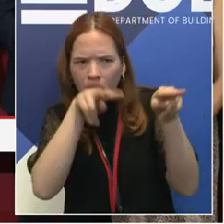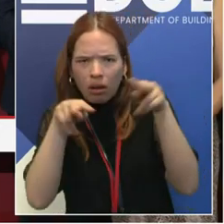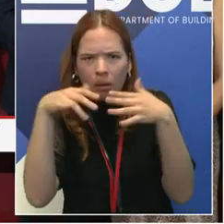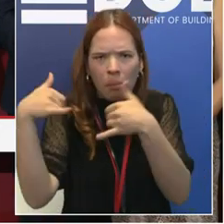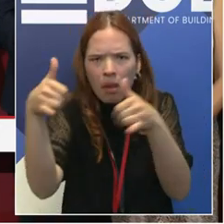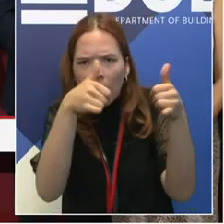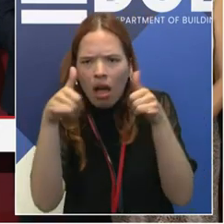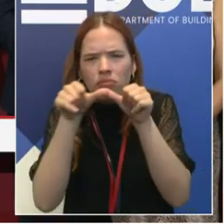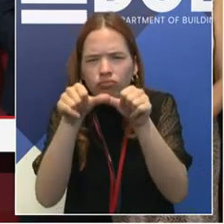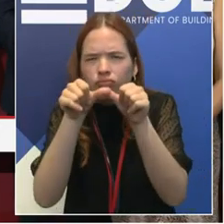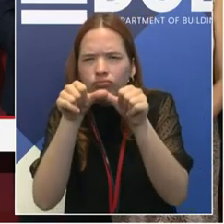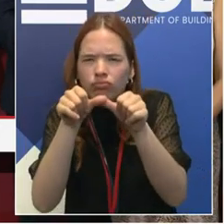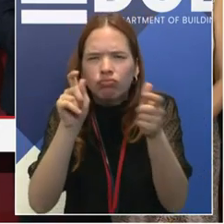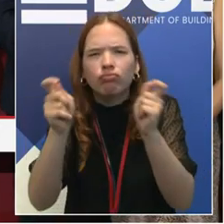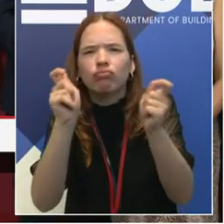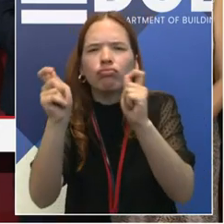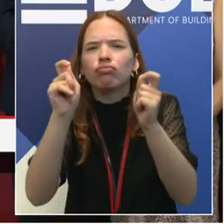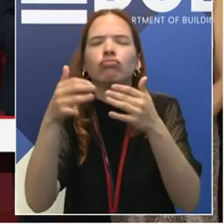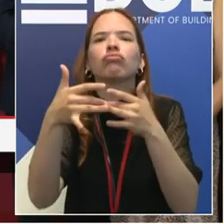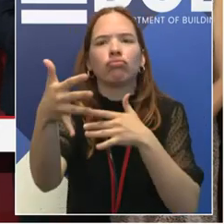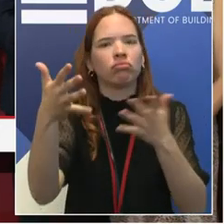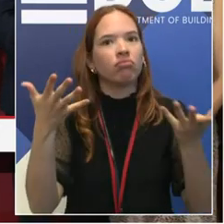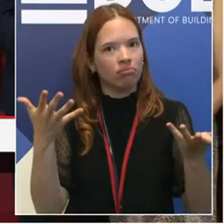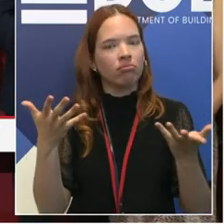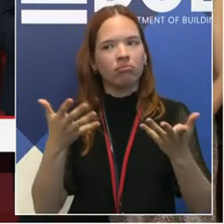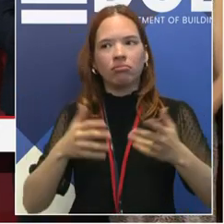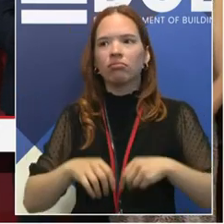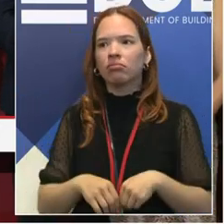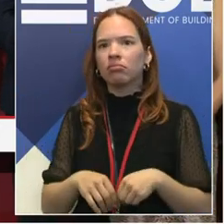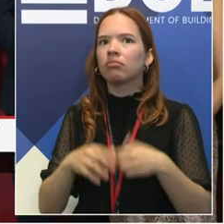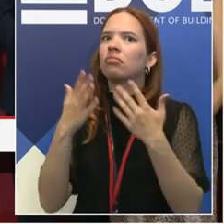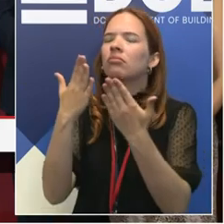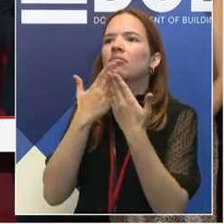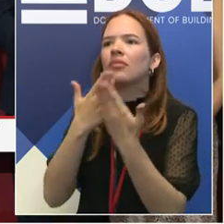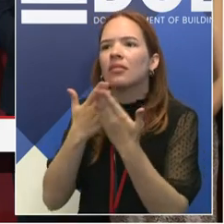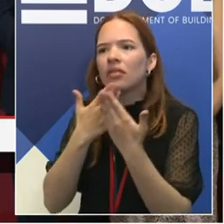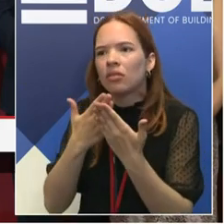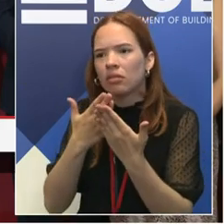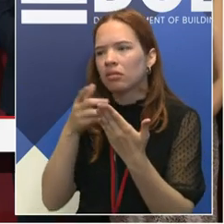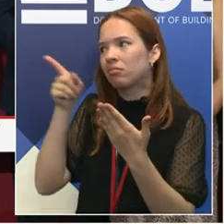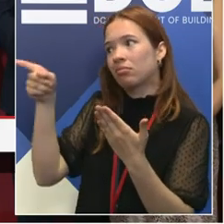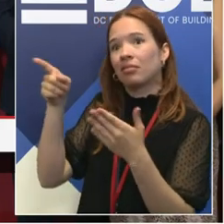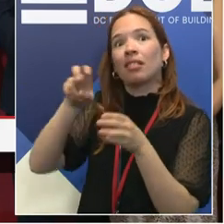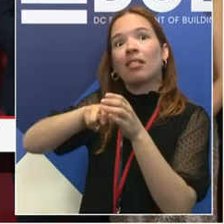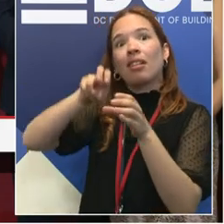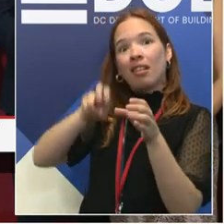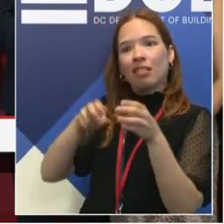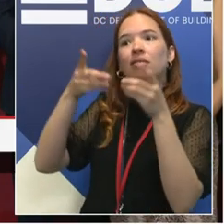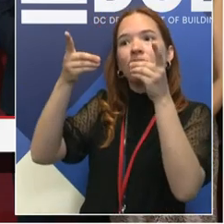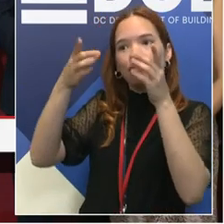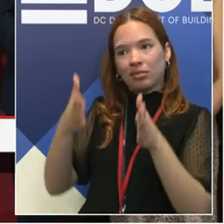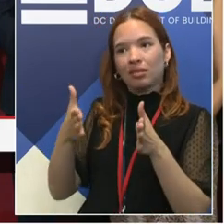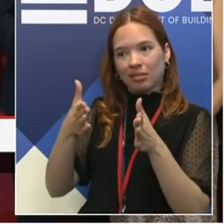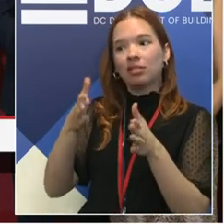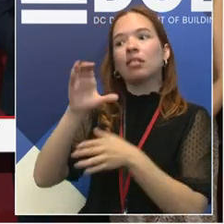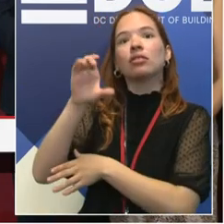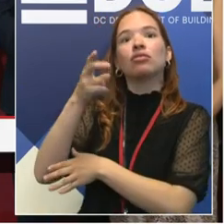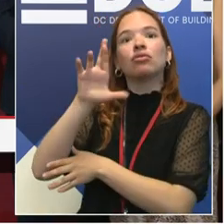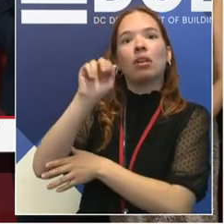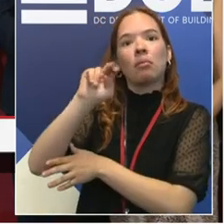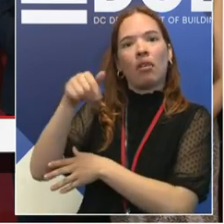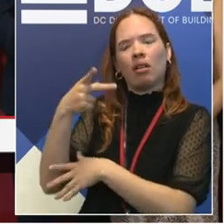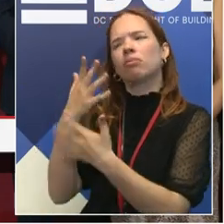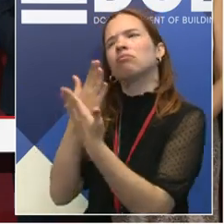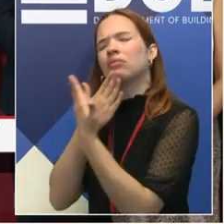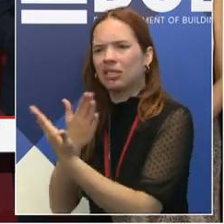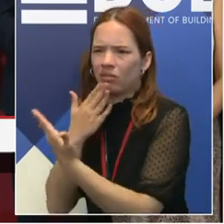outgoing Director Chopra and the team at DOB for the leadership and dedication and for welcoming me as a member of this